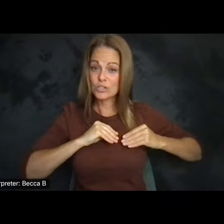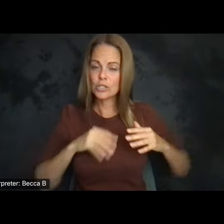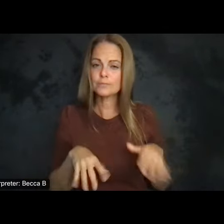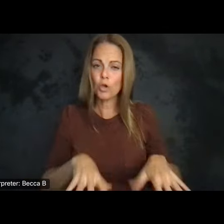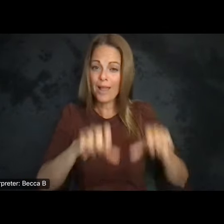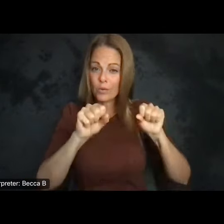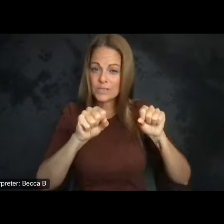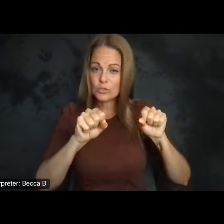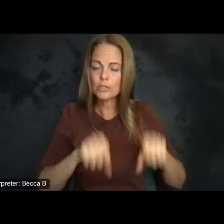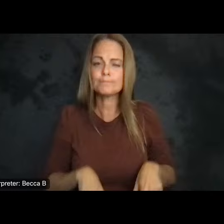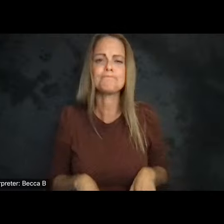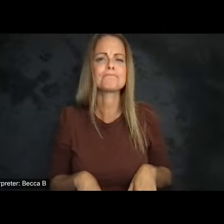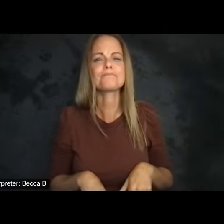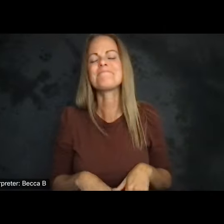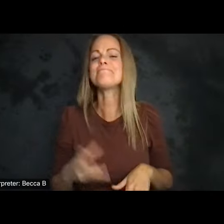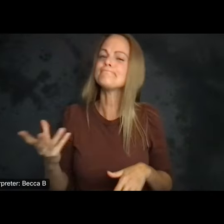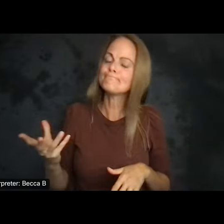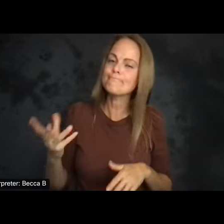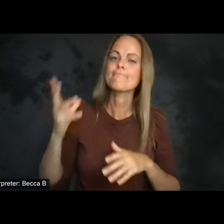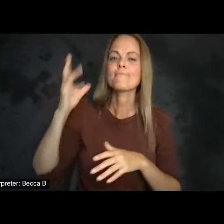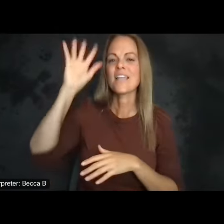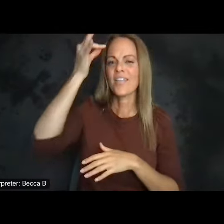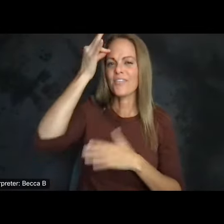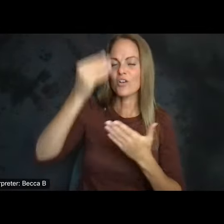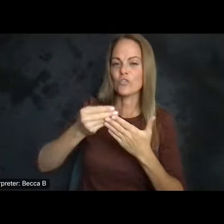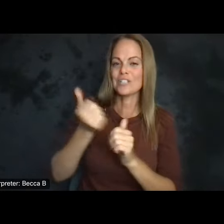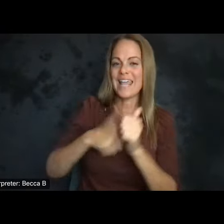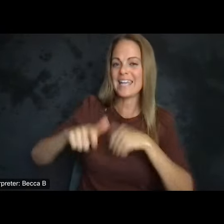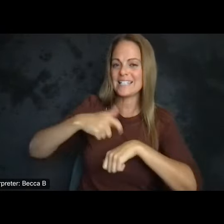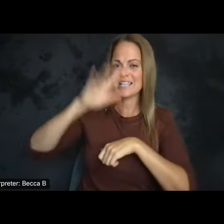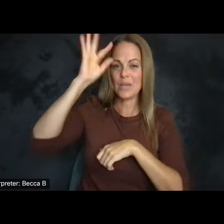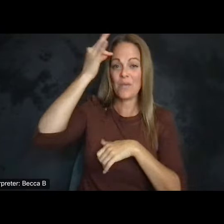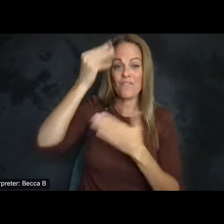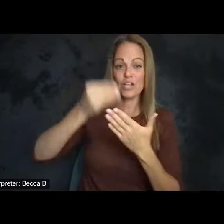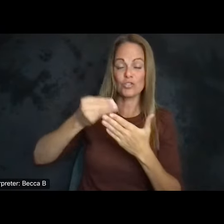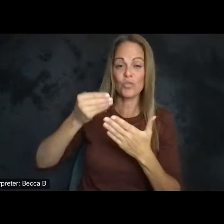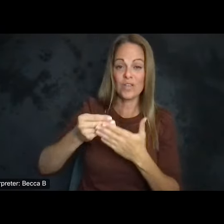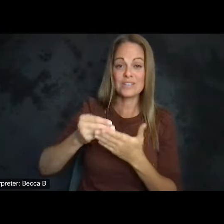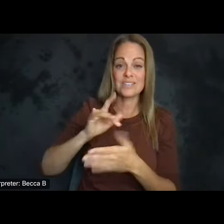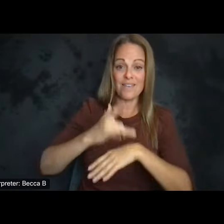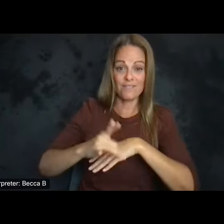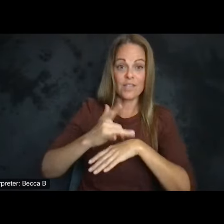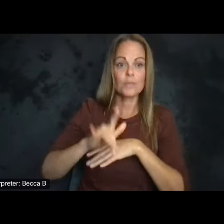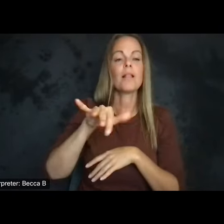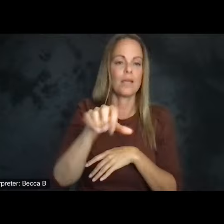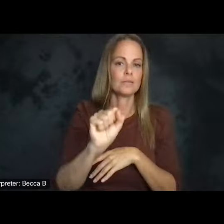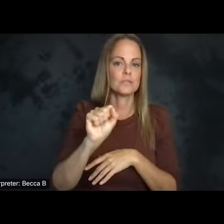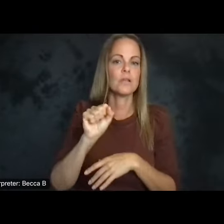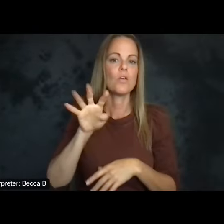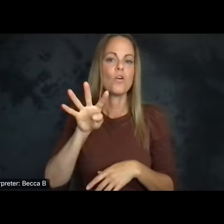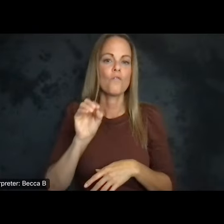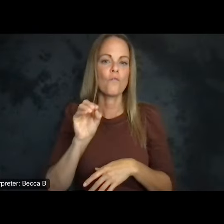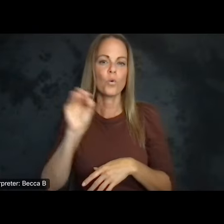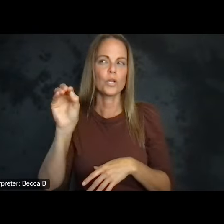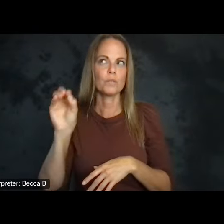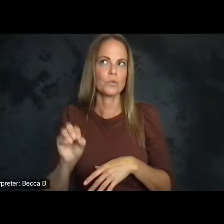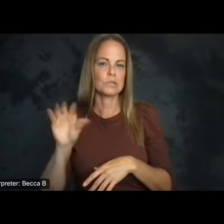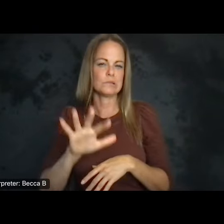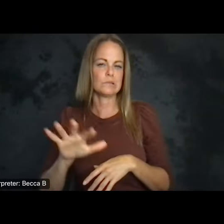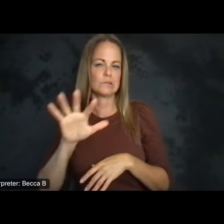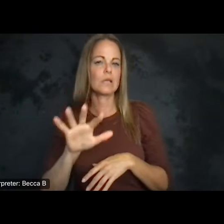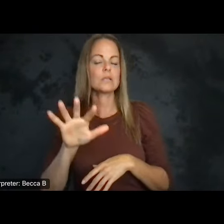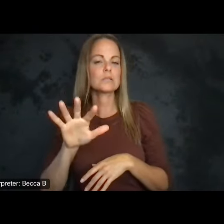I believe, let me touch on the federal funds. Anytime there's federal funds available, absolutely. We are 40% roughly federally funded, and we